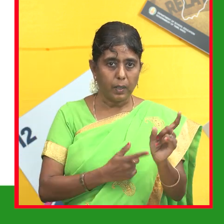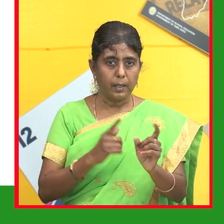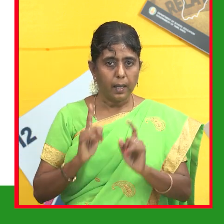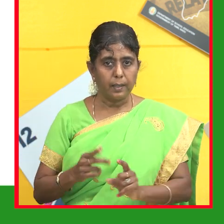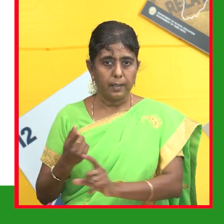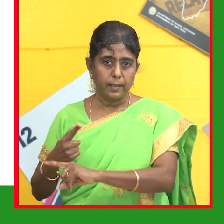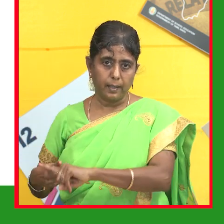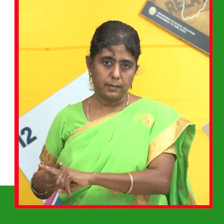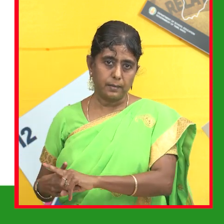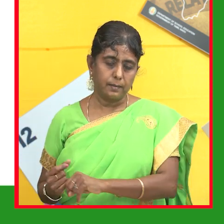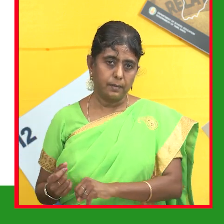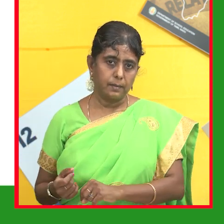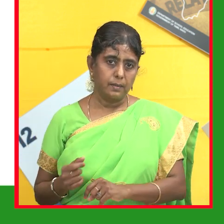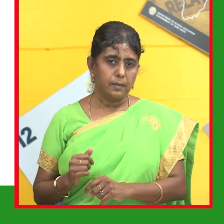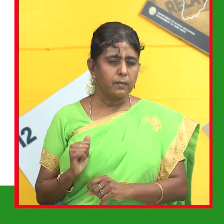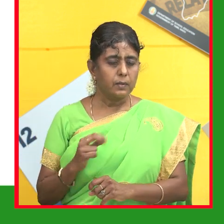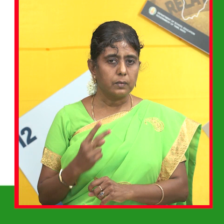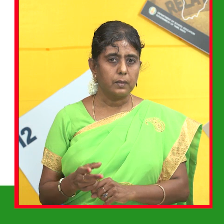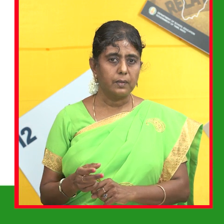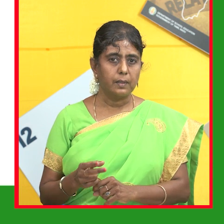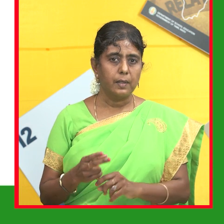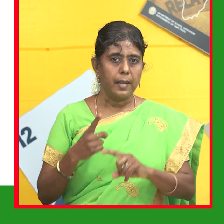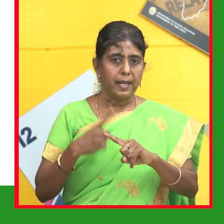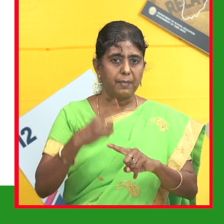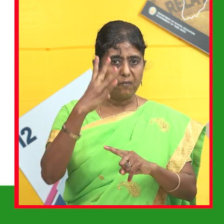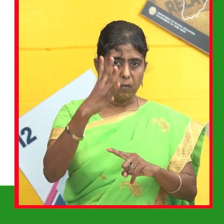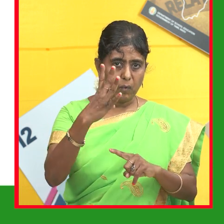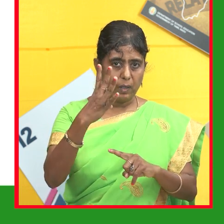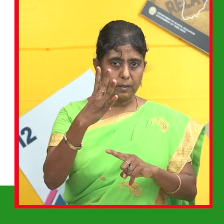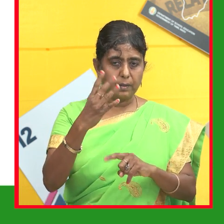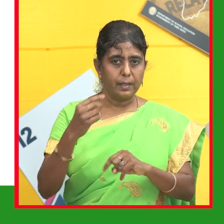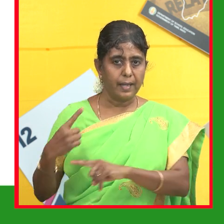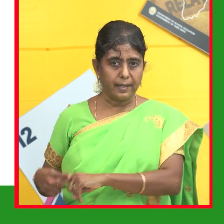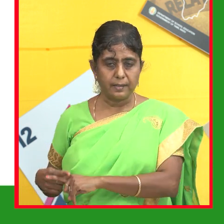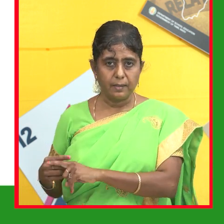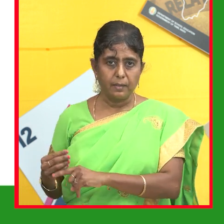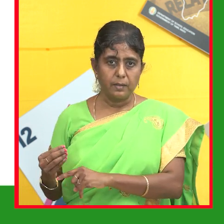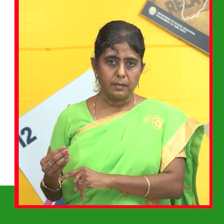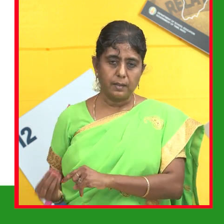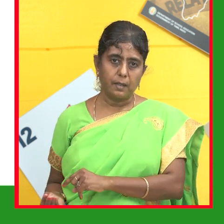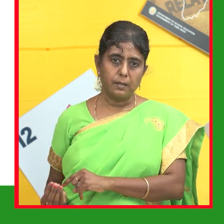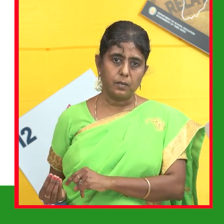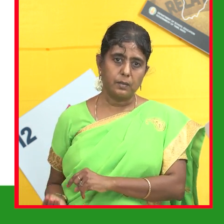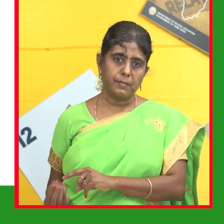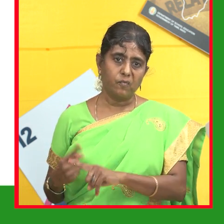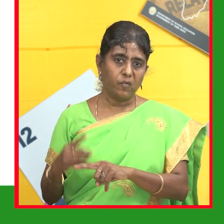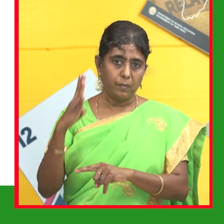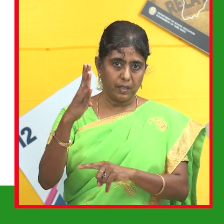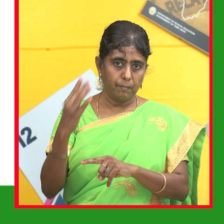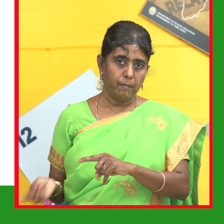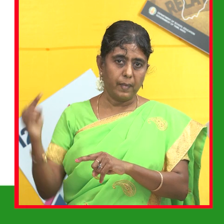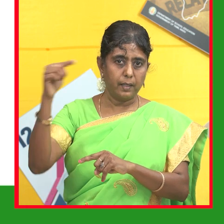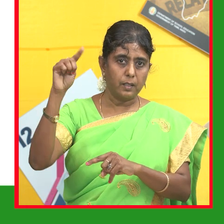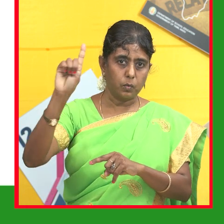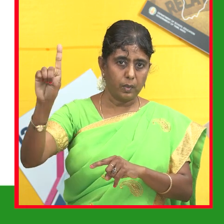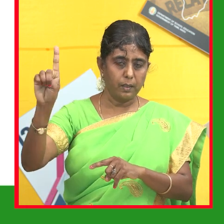and x. So what we should do, this x power 4, this x, we have to use the indices idea. So x power 4